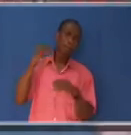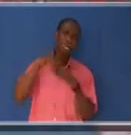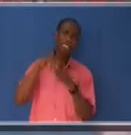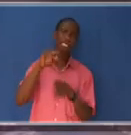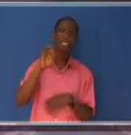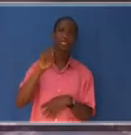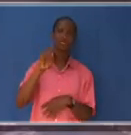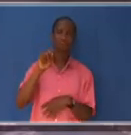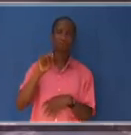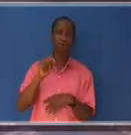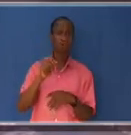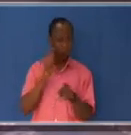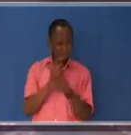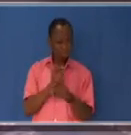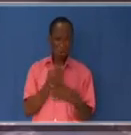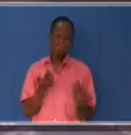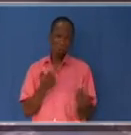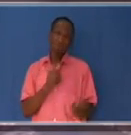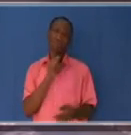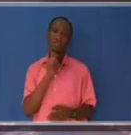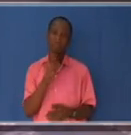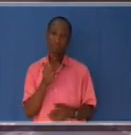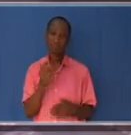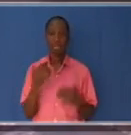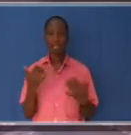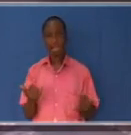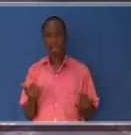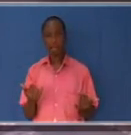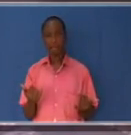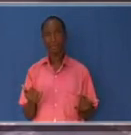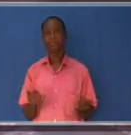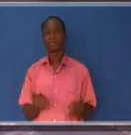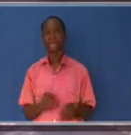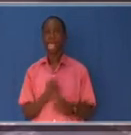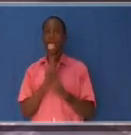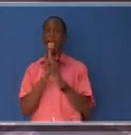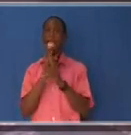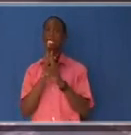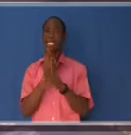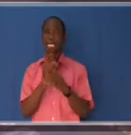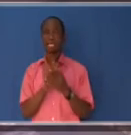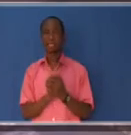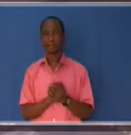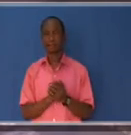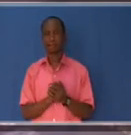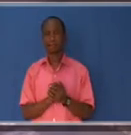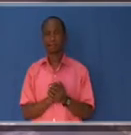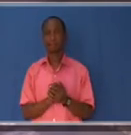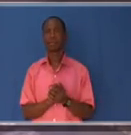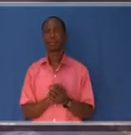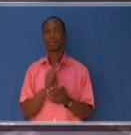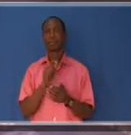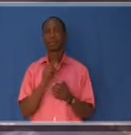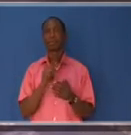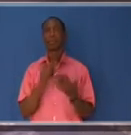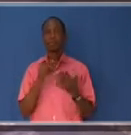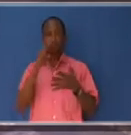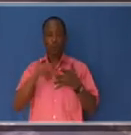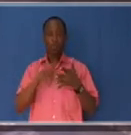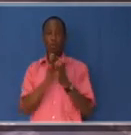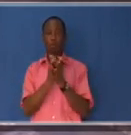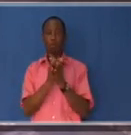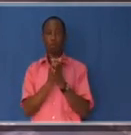these good persons who called is that they should go to the book of Acts chapter 3